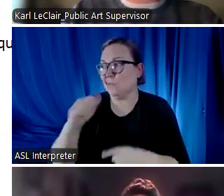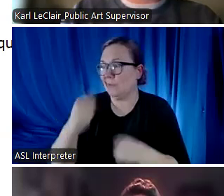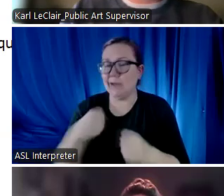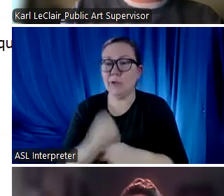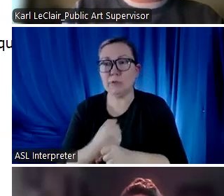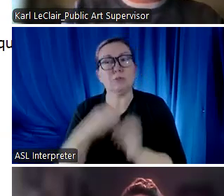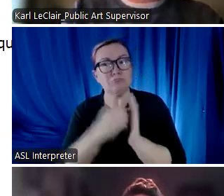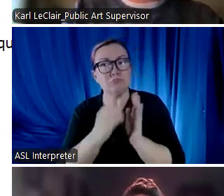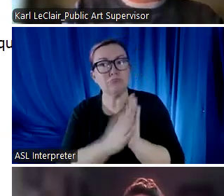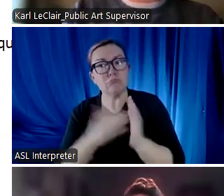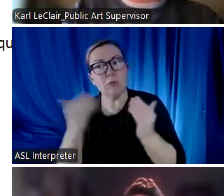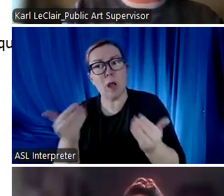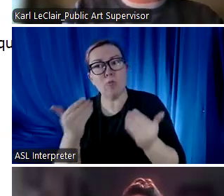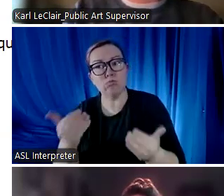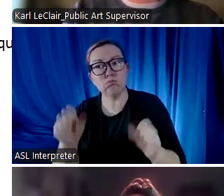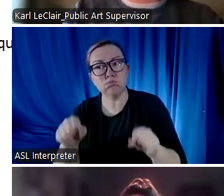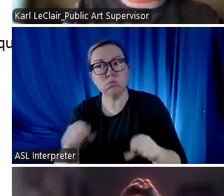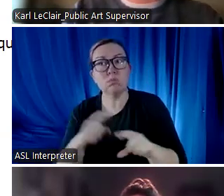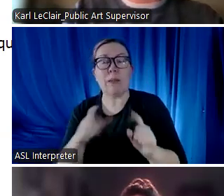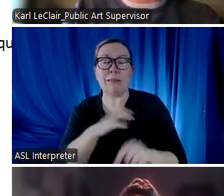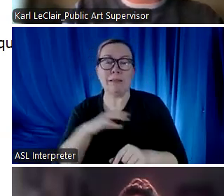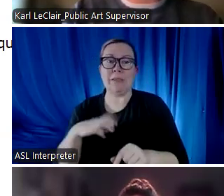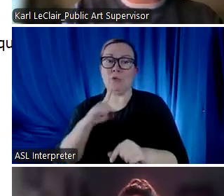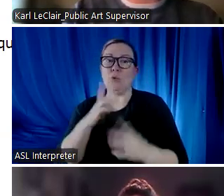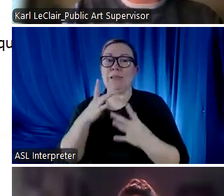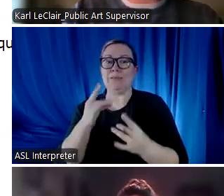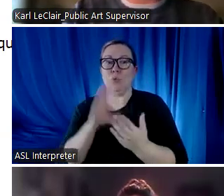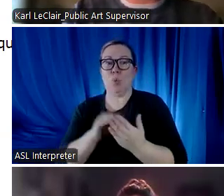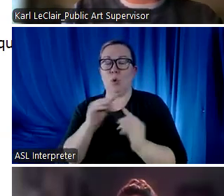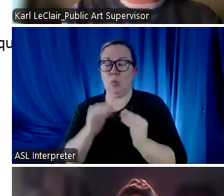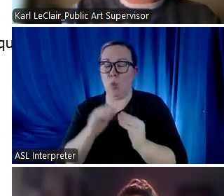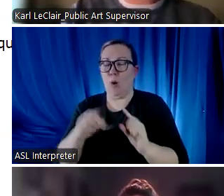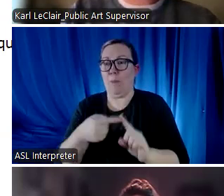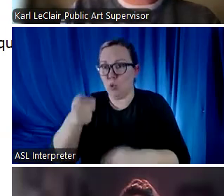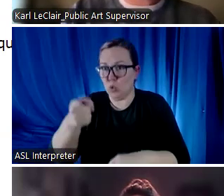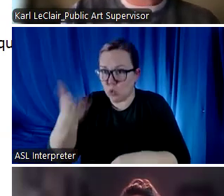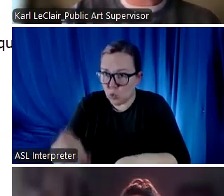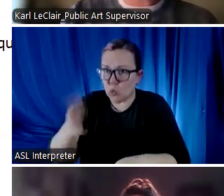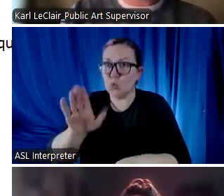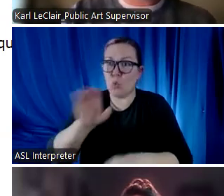well. But again, the committee is really interested in learning more about you and your work.